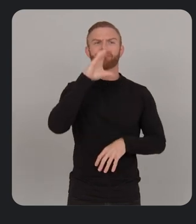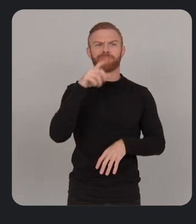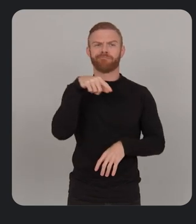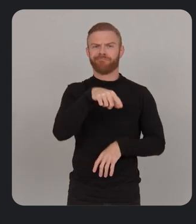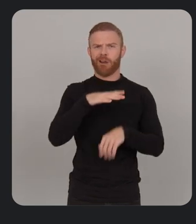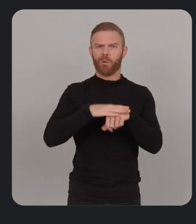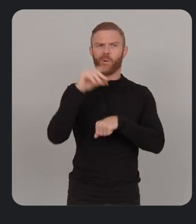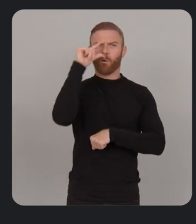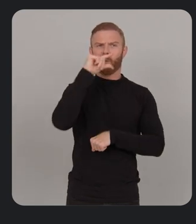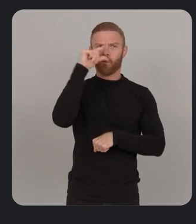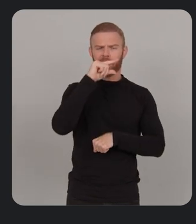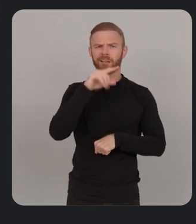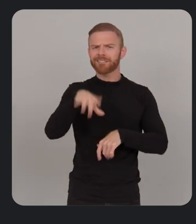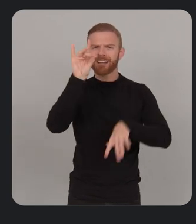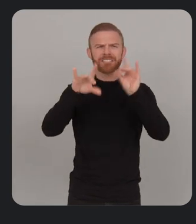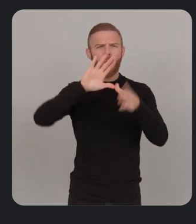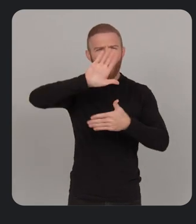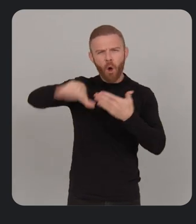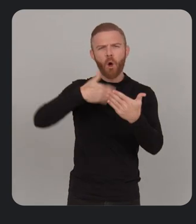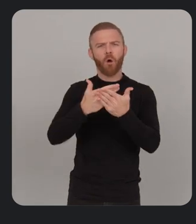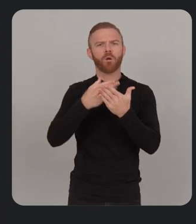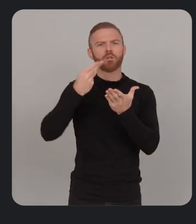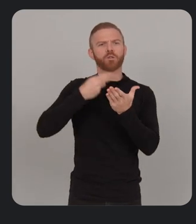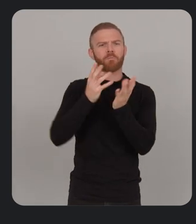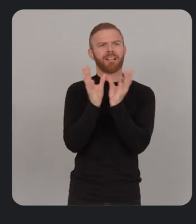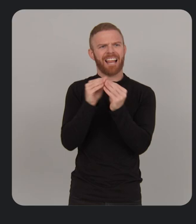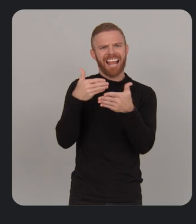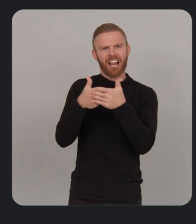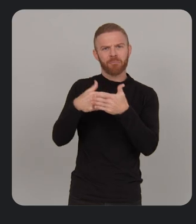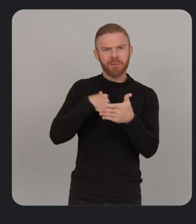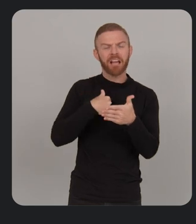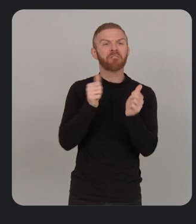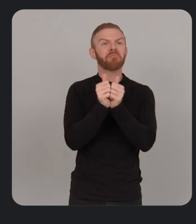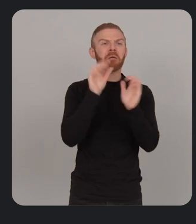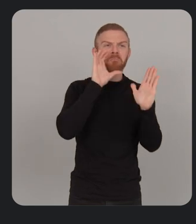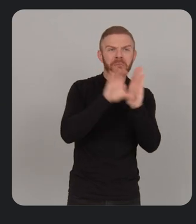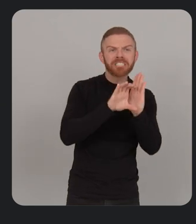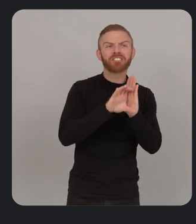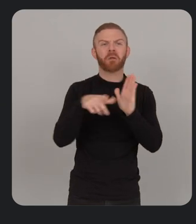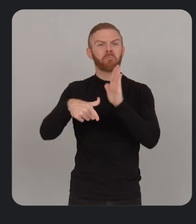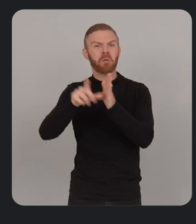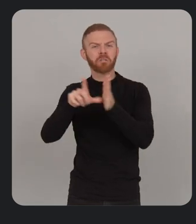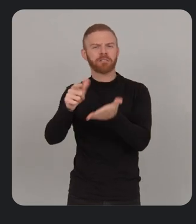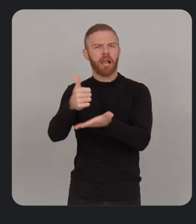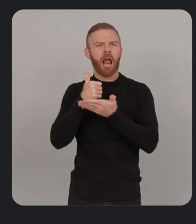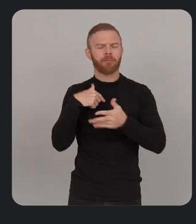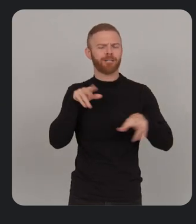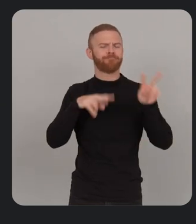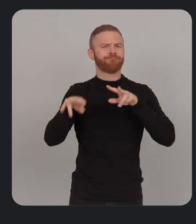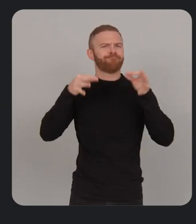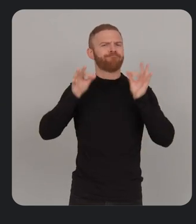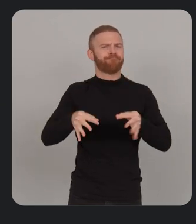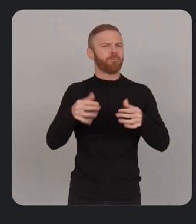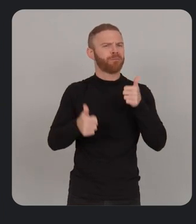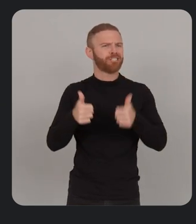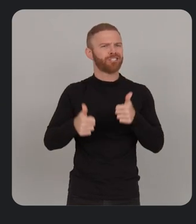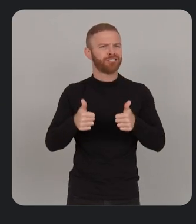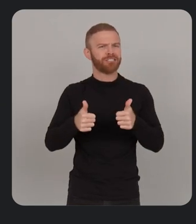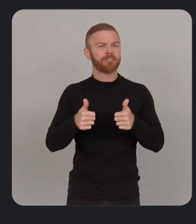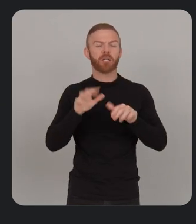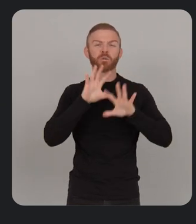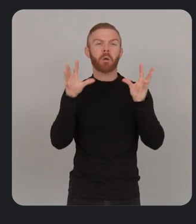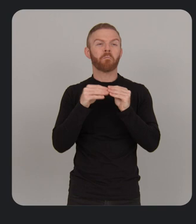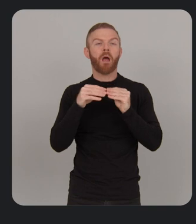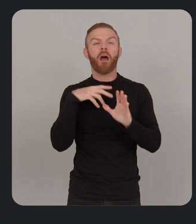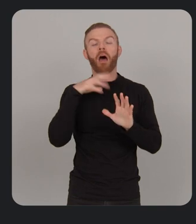Google to see all the soup dumplings near me, with pictures and reviews to help me make my decision. No more